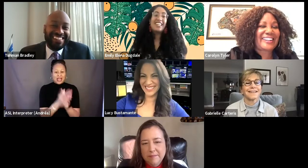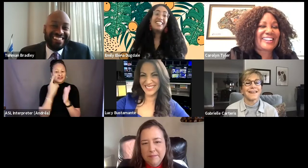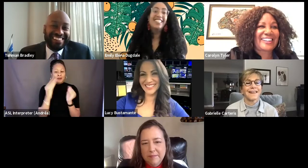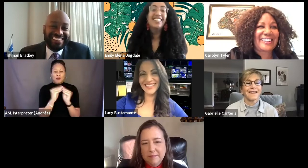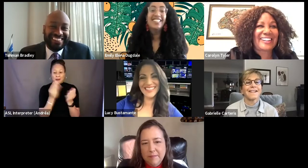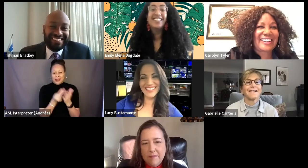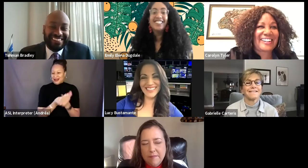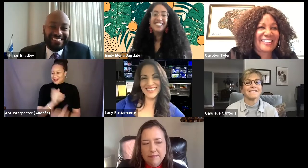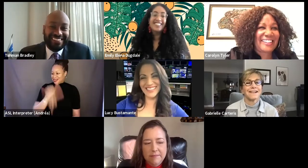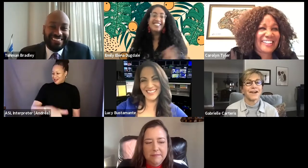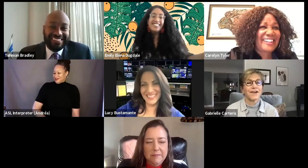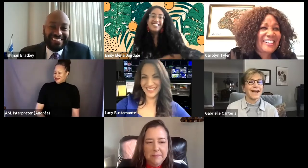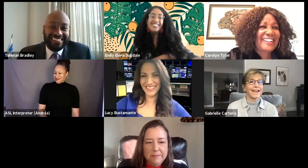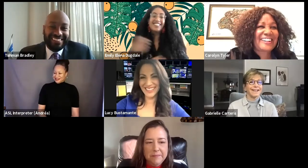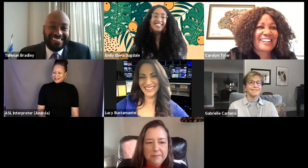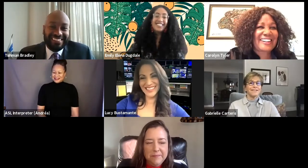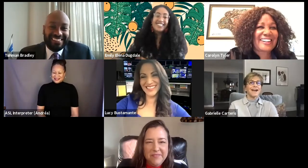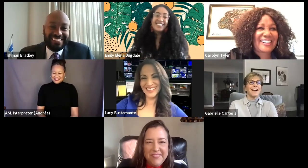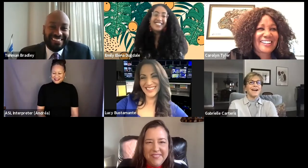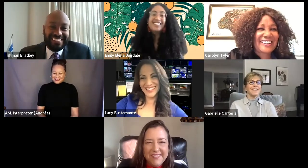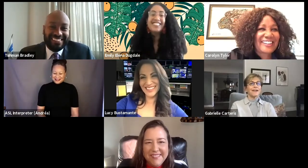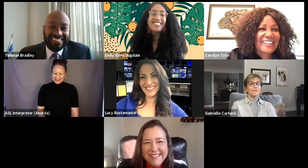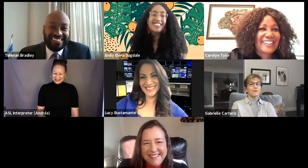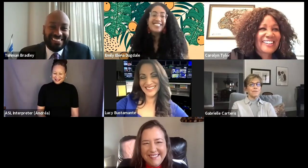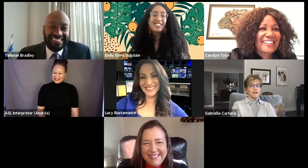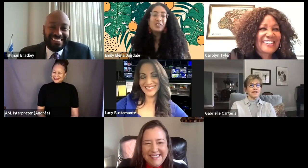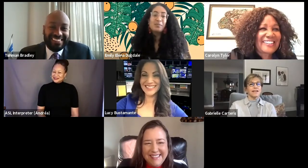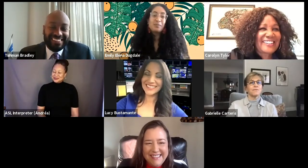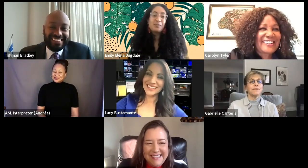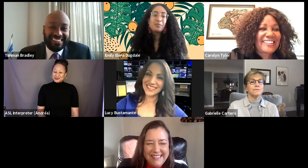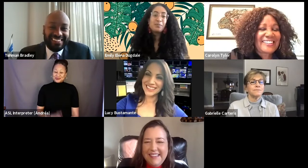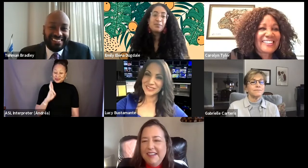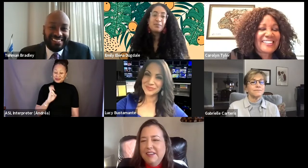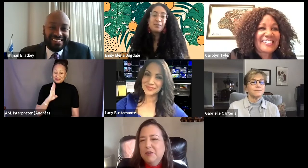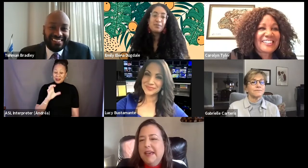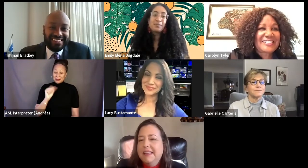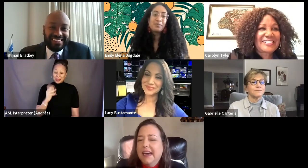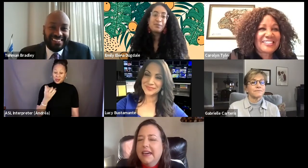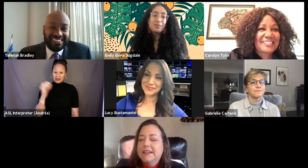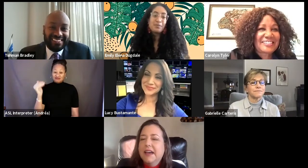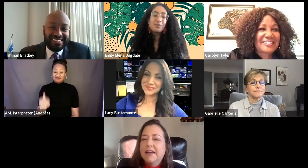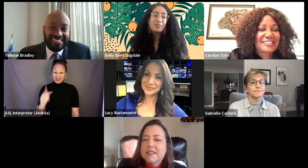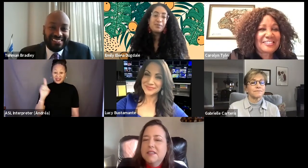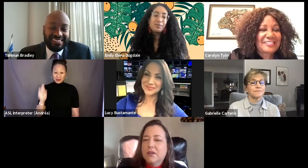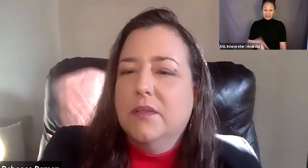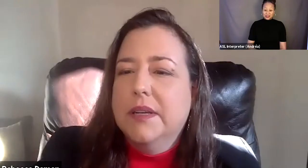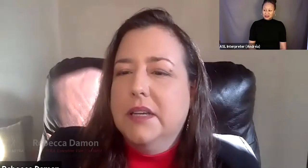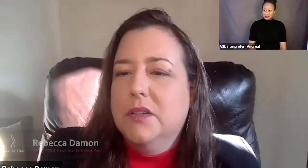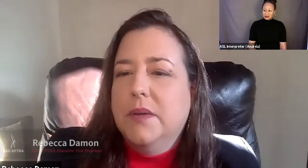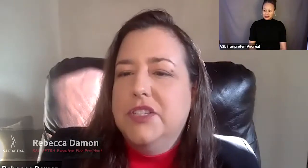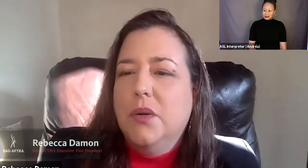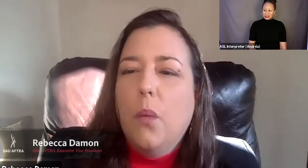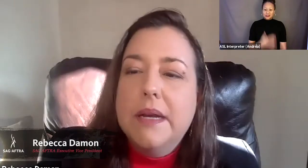would say. Okay. Rebecca, do you want to take the next one? You bet. This is a